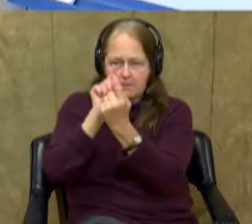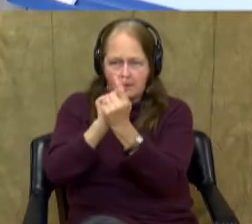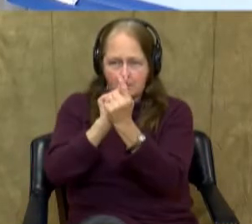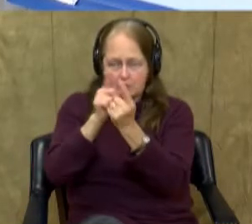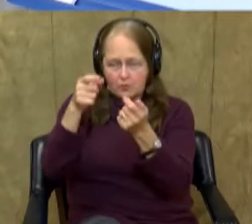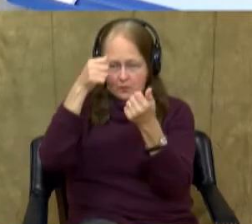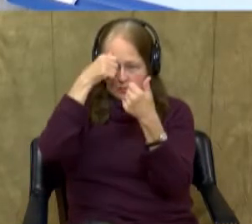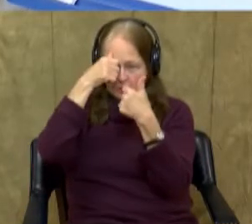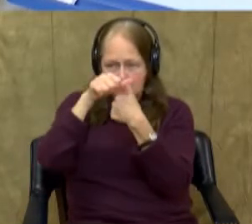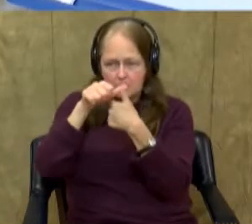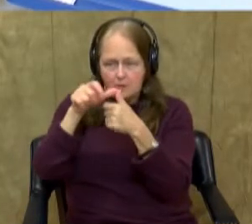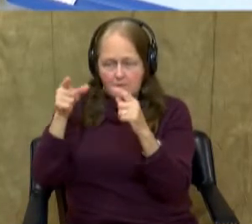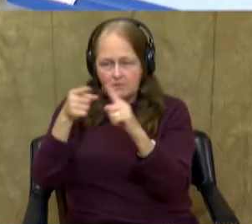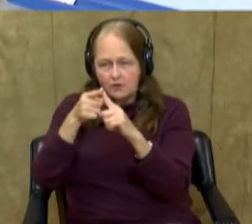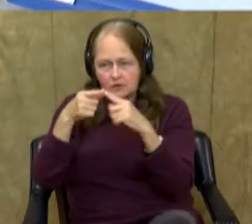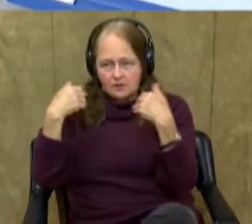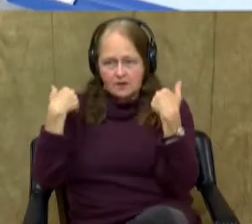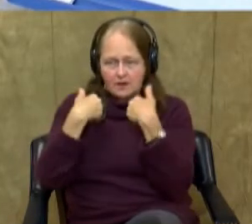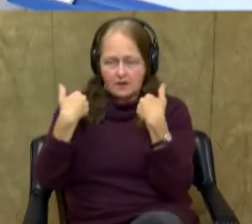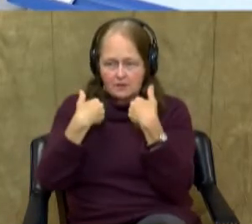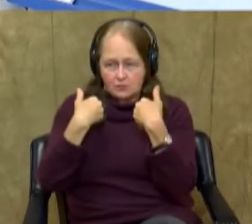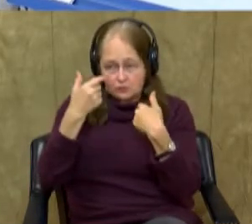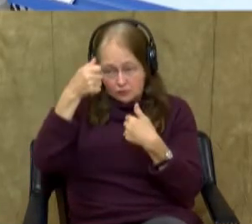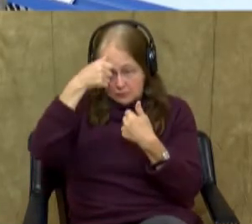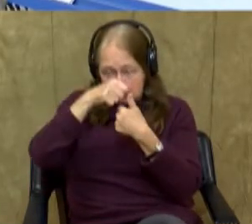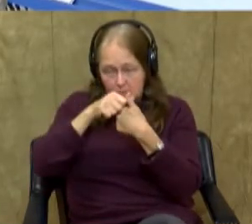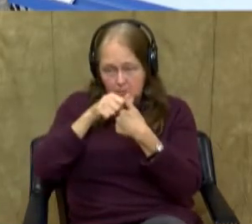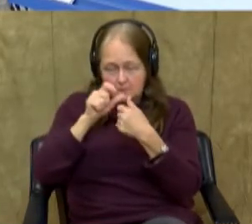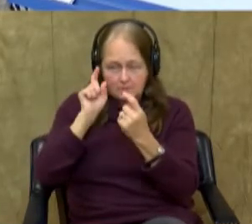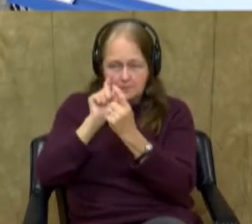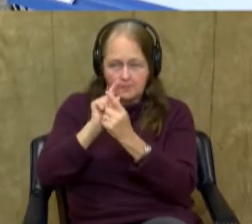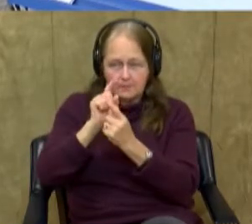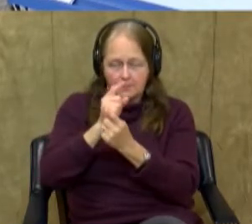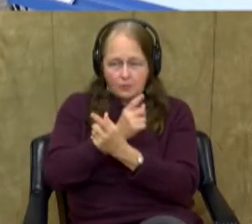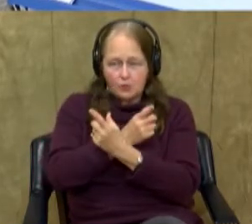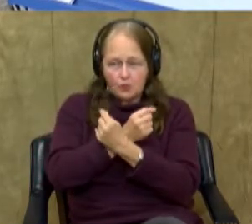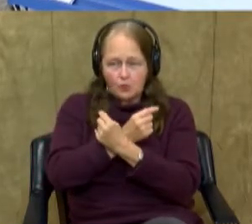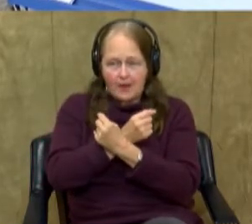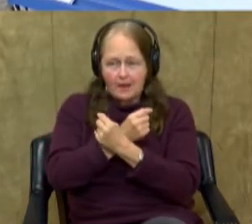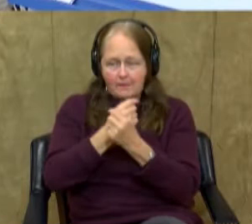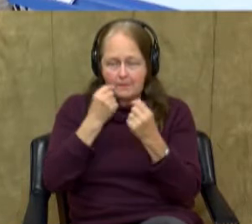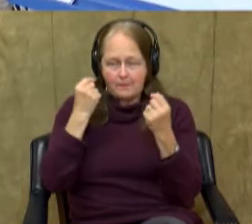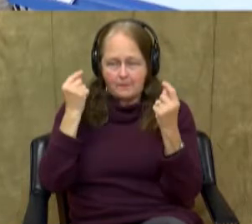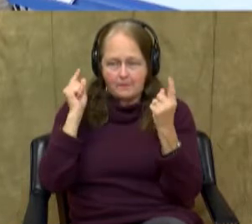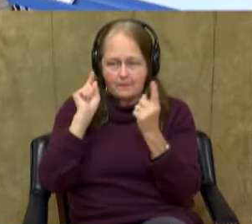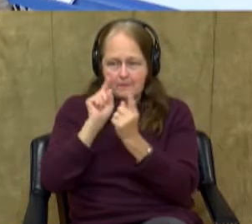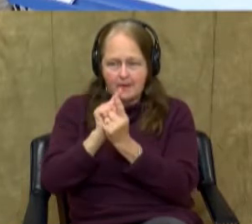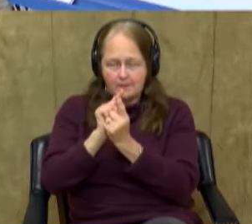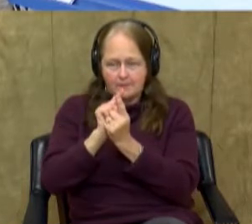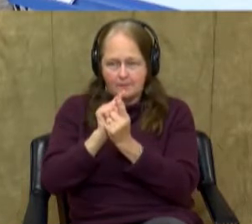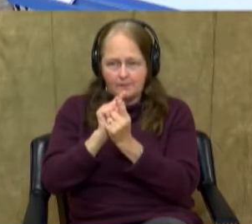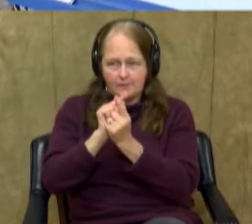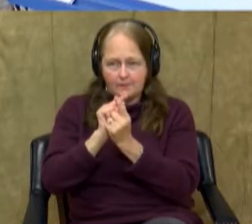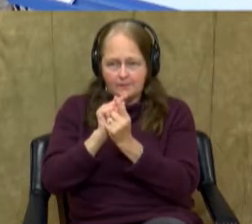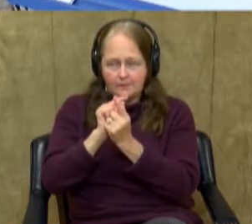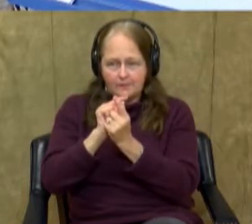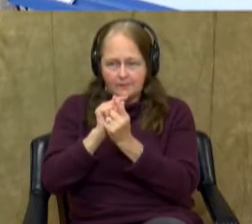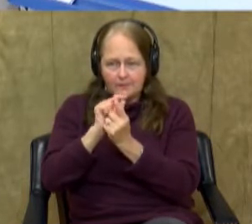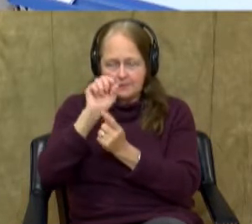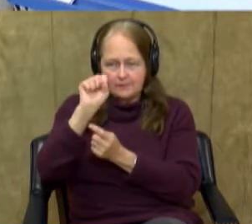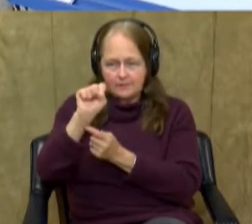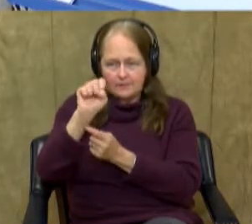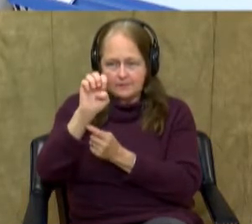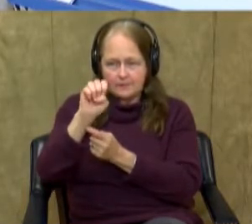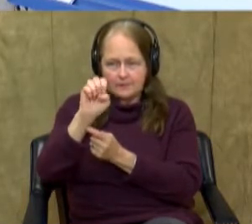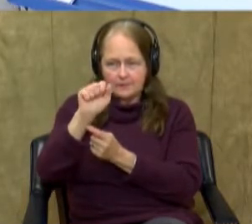you remember the first animal that the hermit crab met? Who was it? The sea anemone.